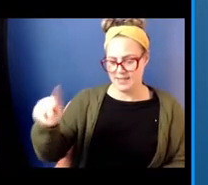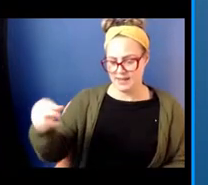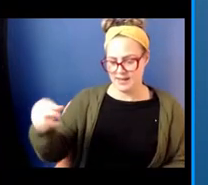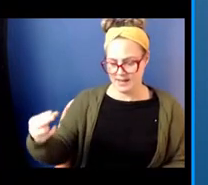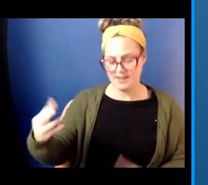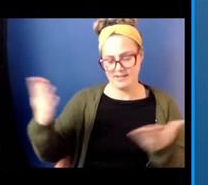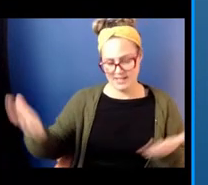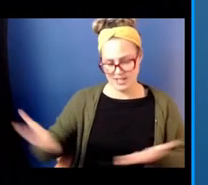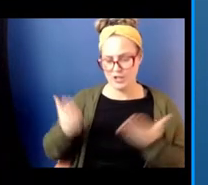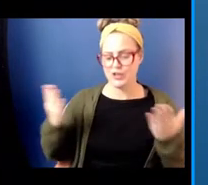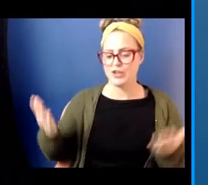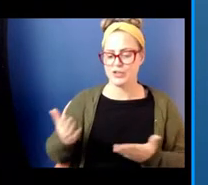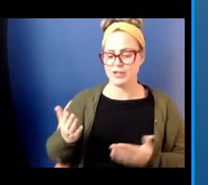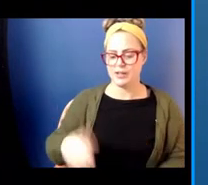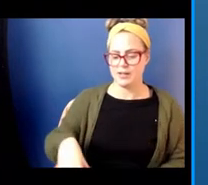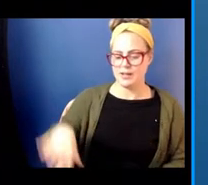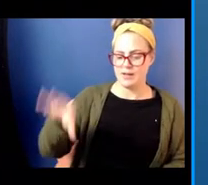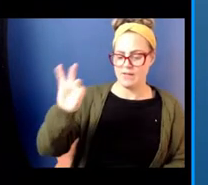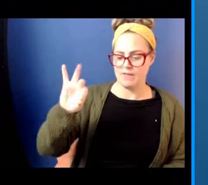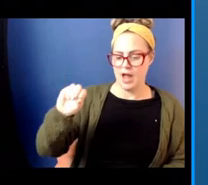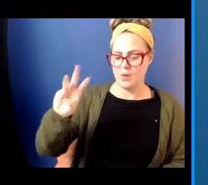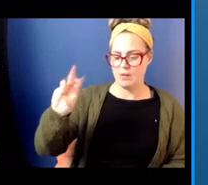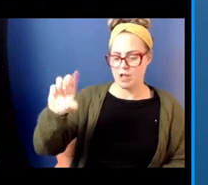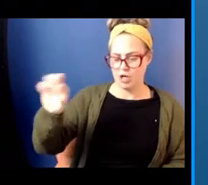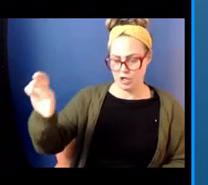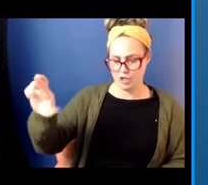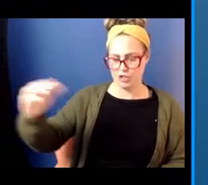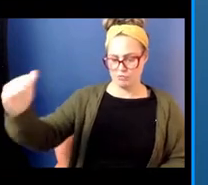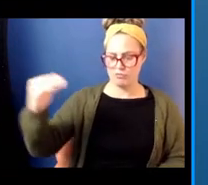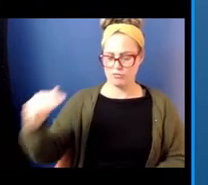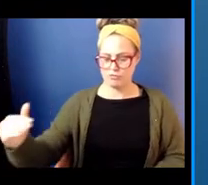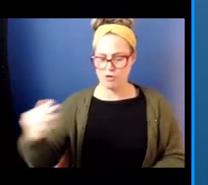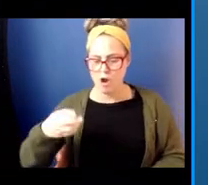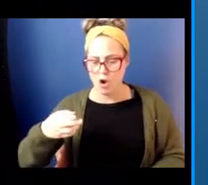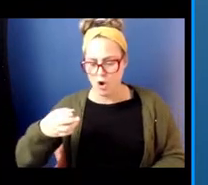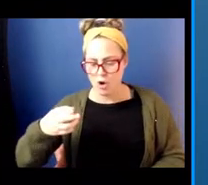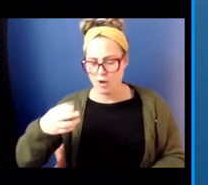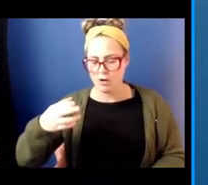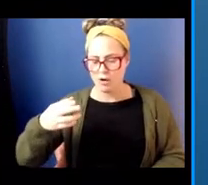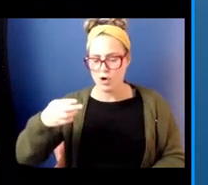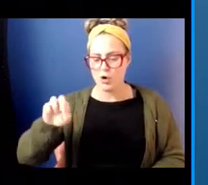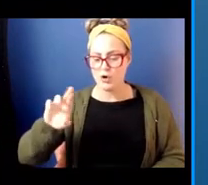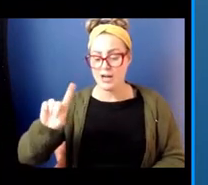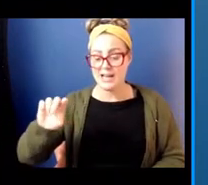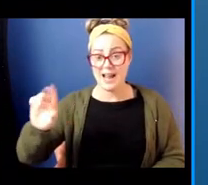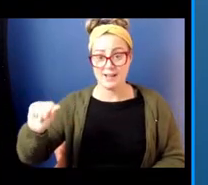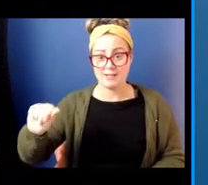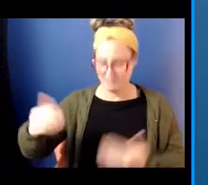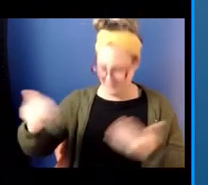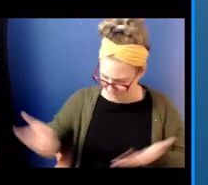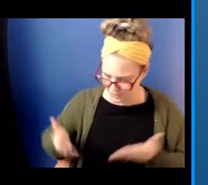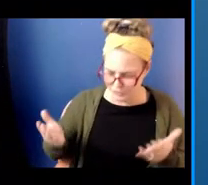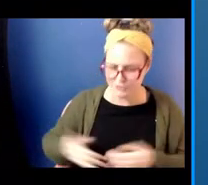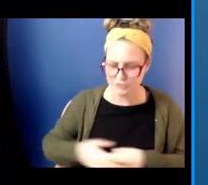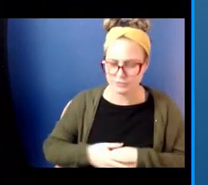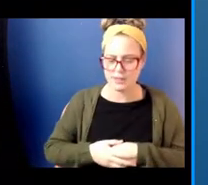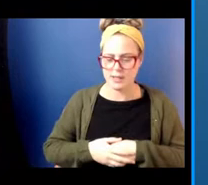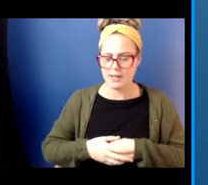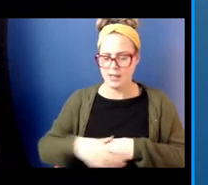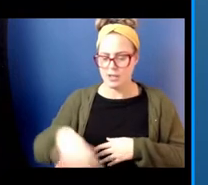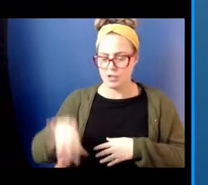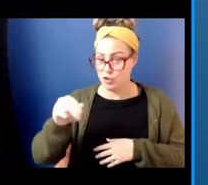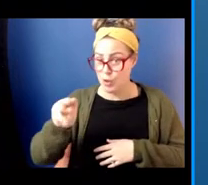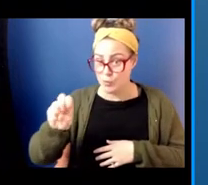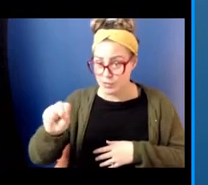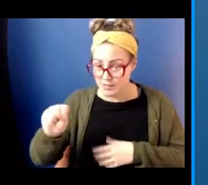Mr iridia okay Mr Jones Miss Kmart here